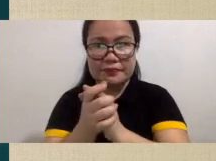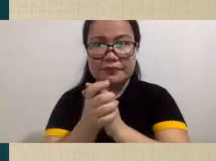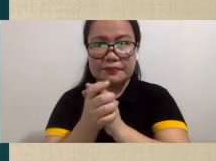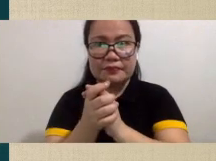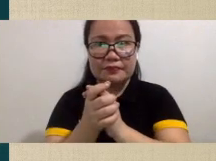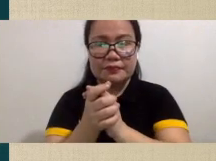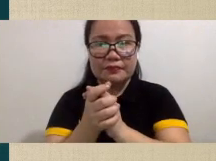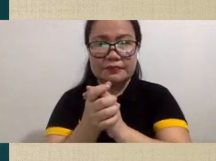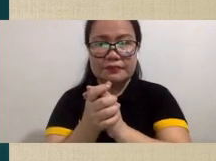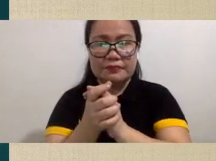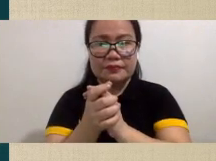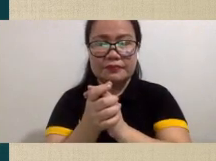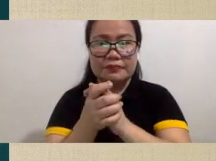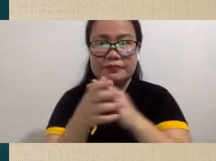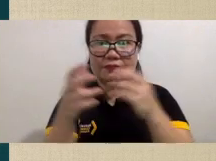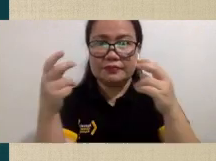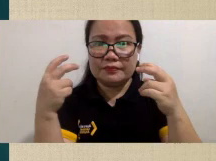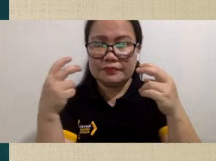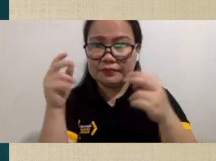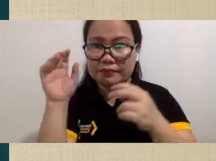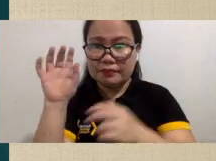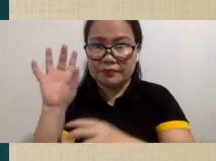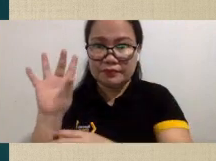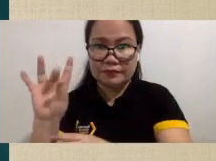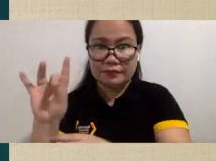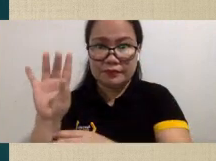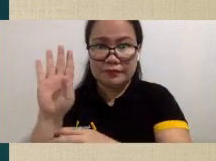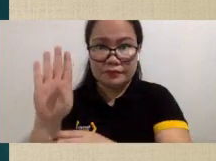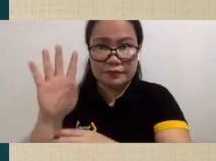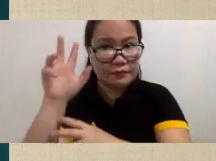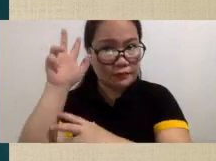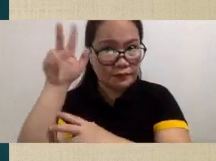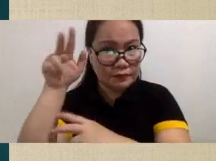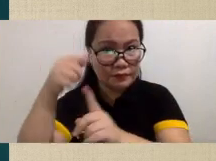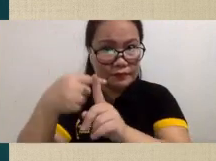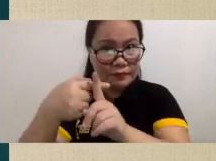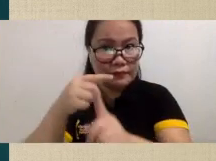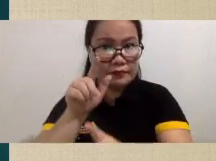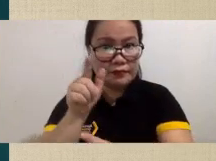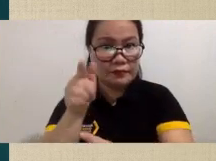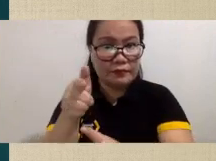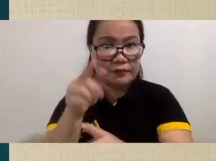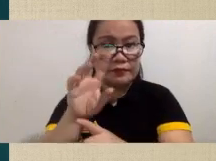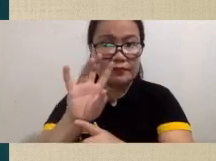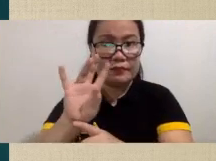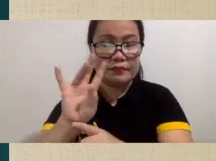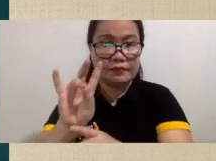Next, I have here 8b cubed plus 27c